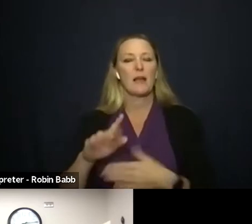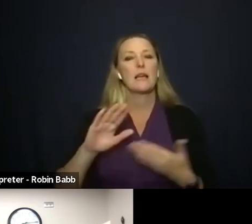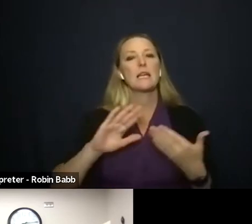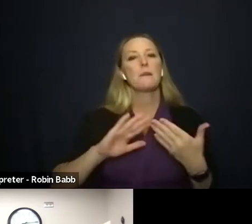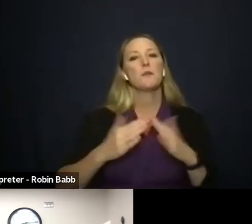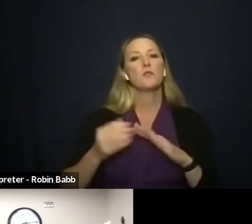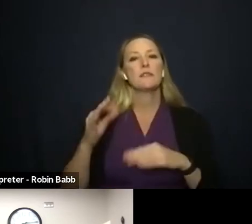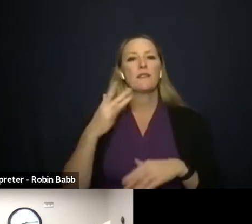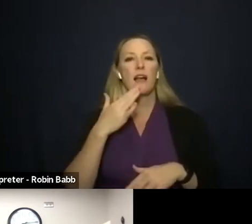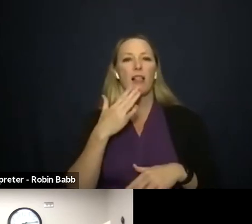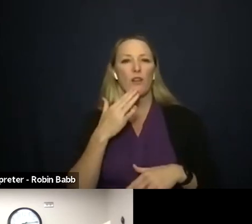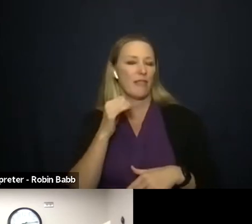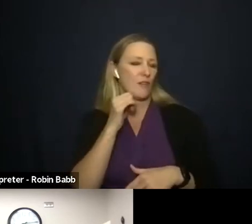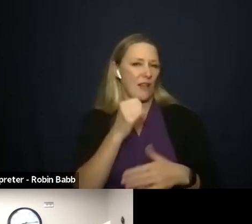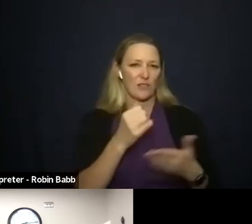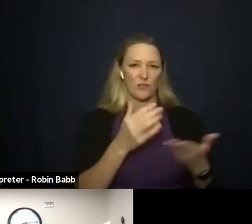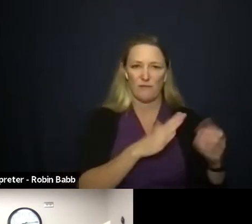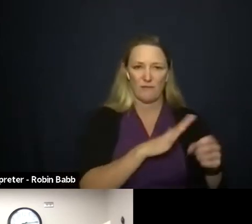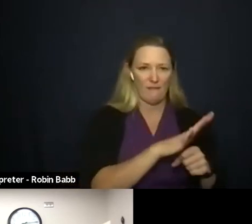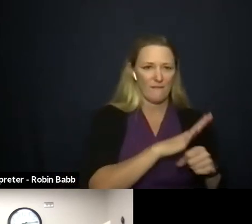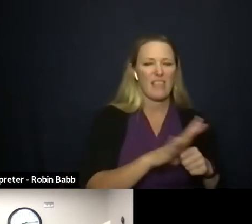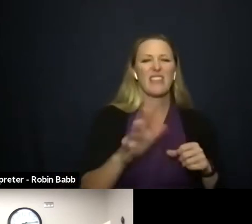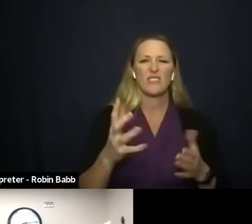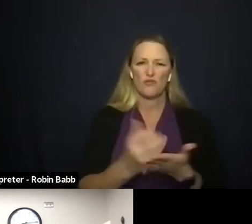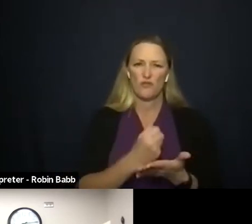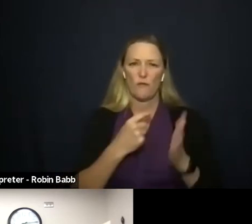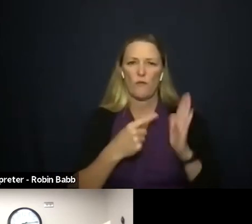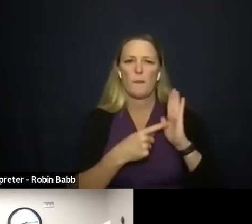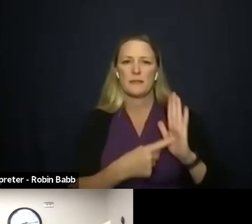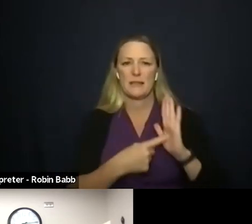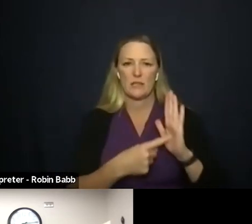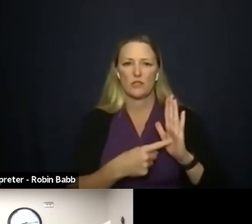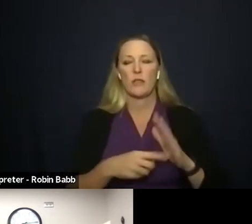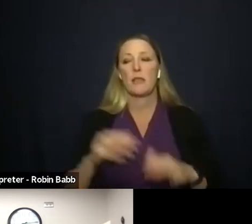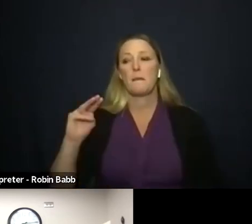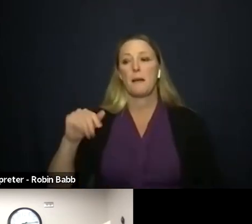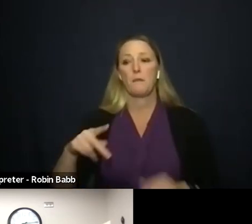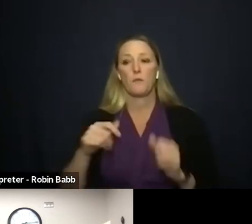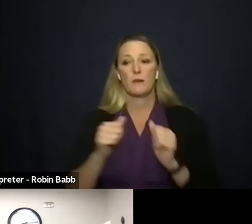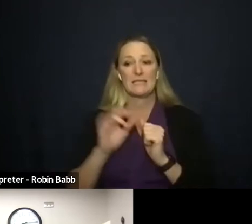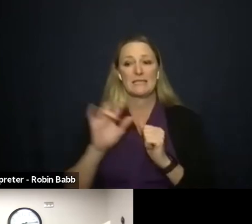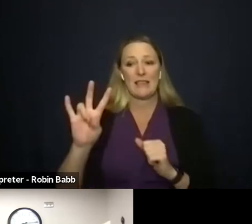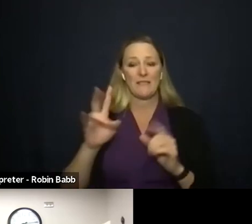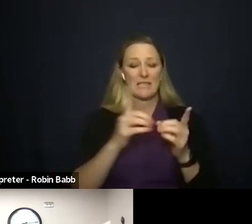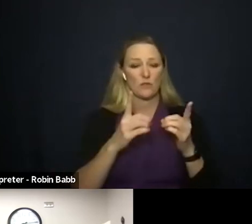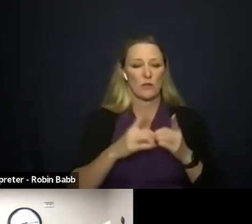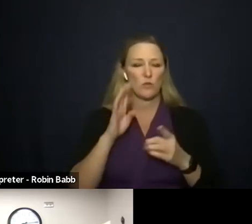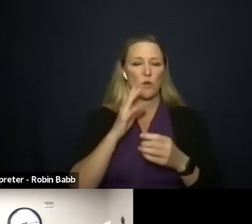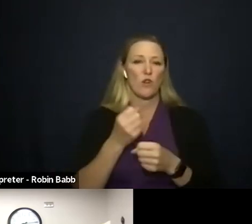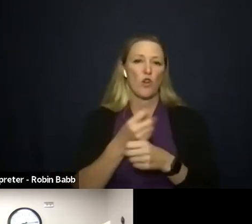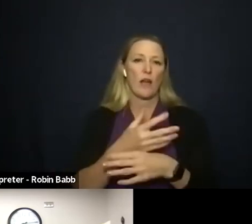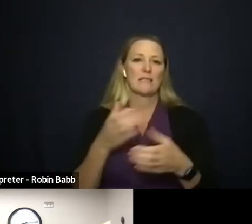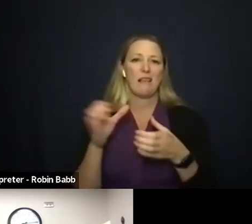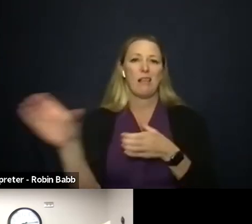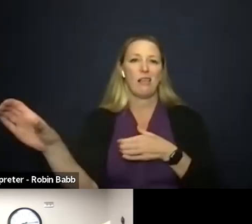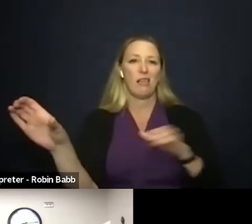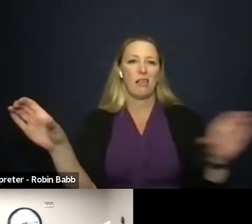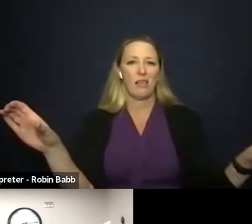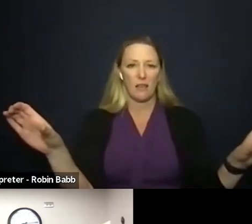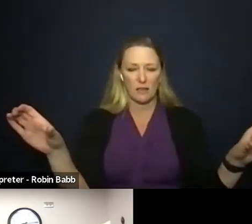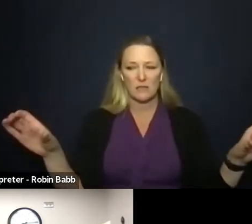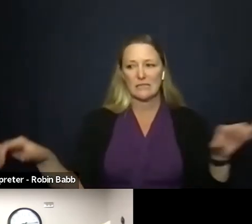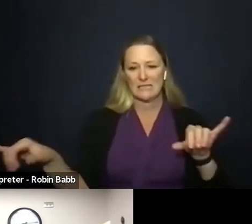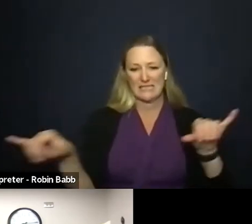be underserved deserve representation in our school board a map with seven districts would separate neighborhoods of similar interests and drown out the